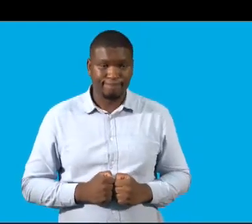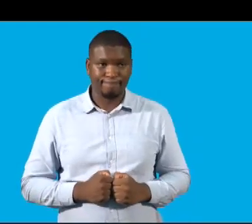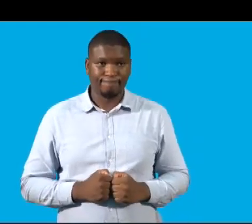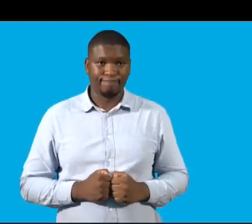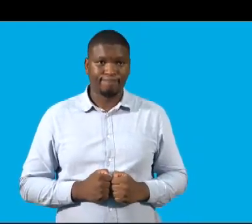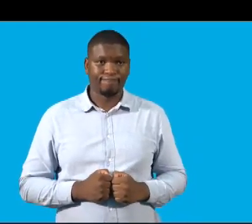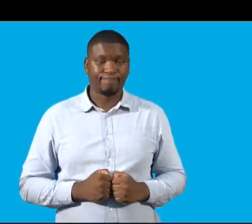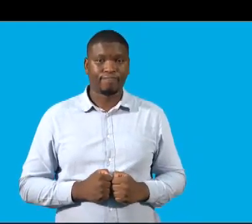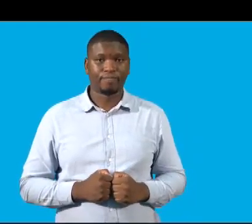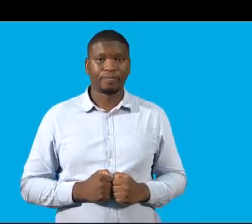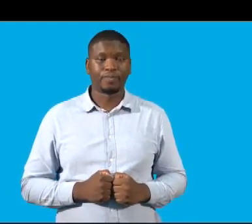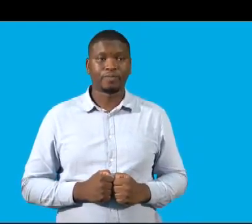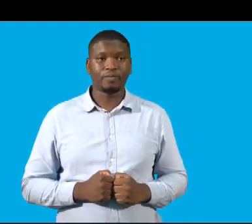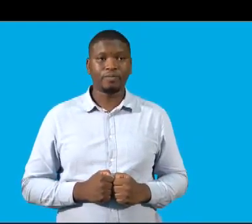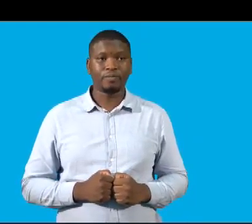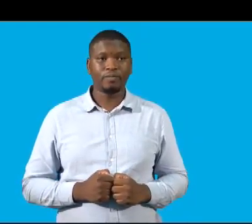384.